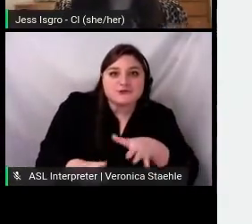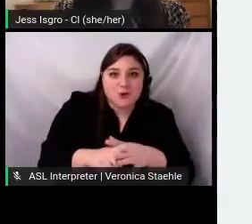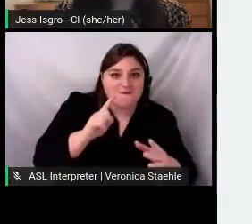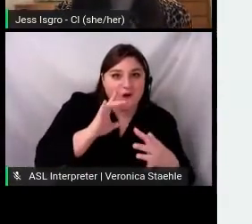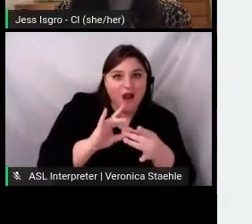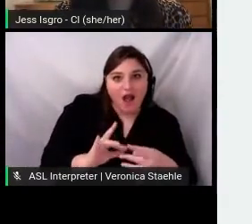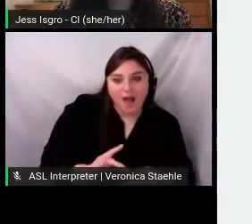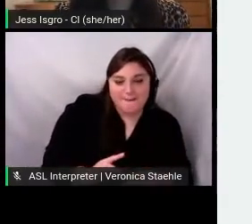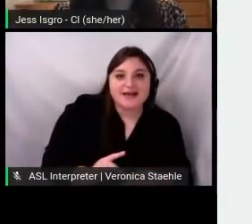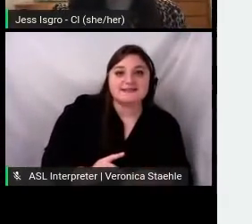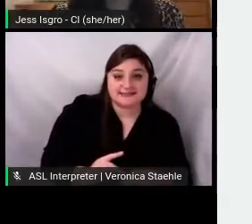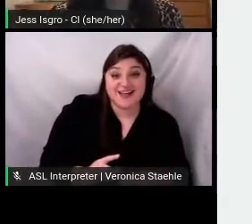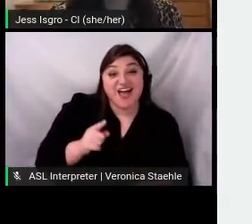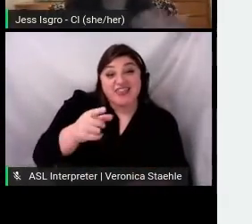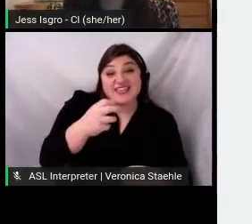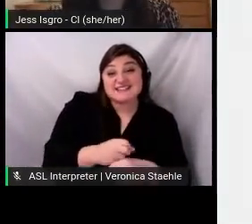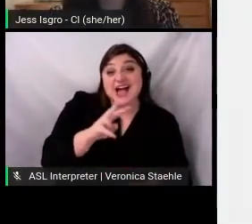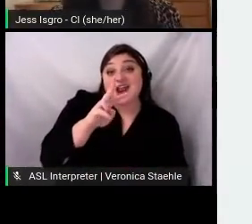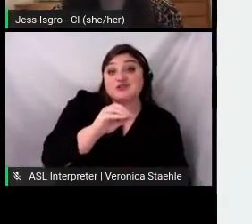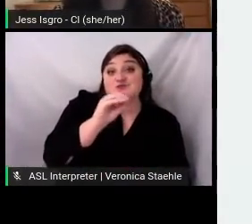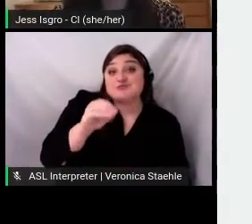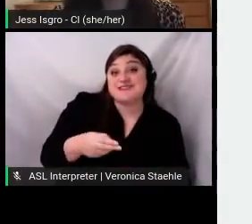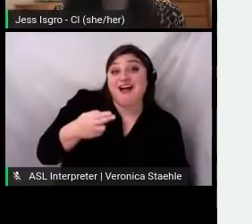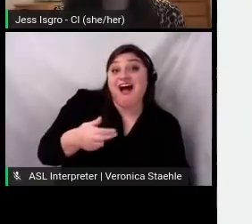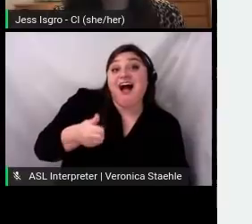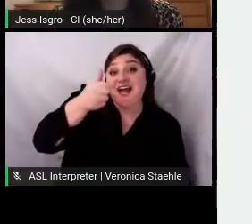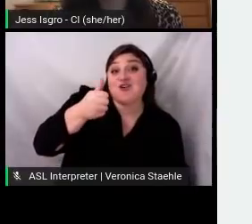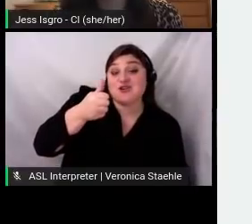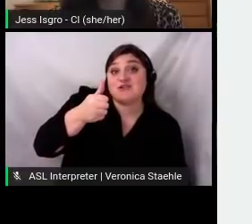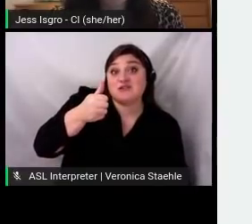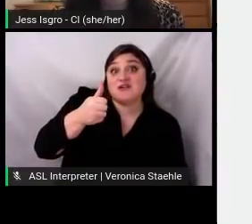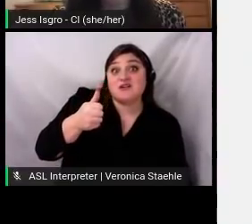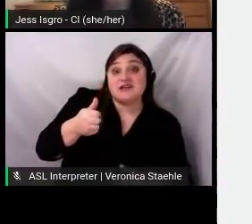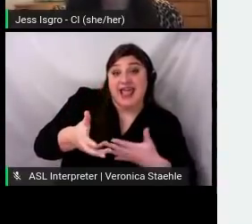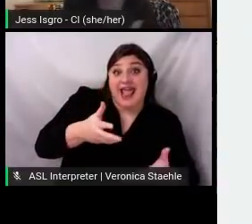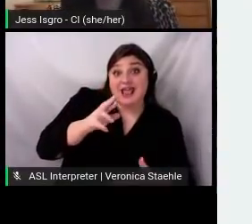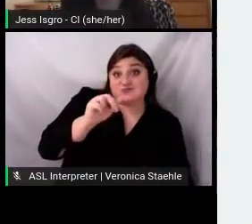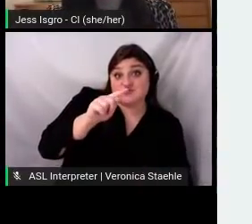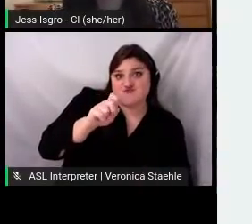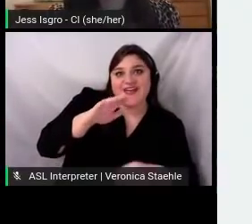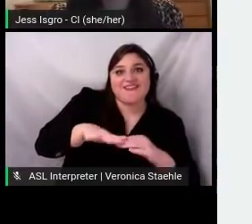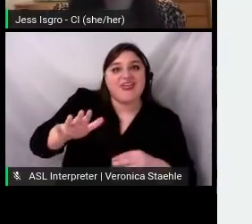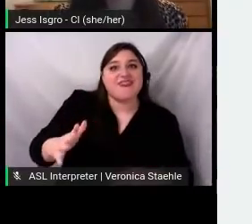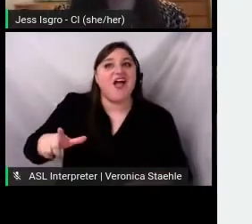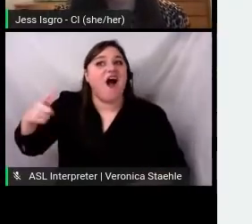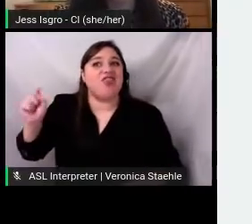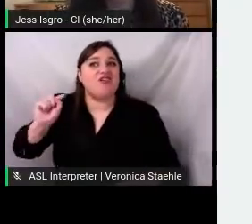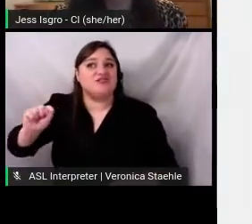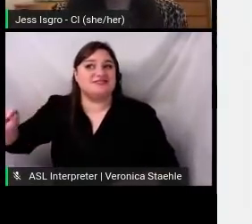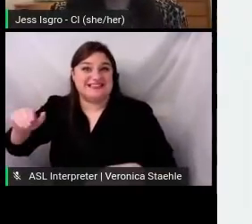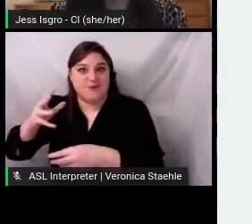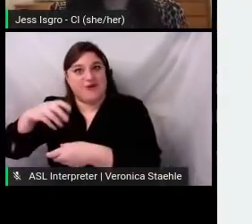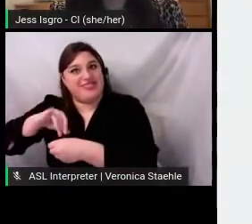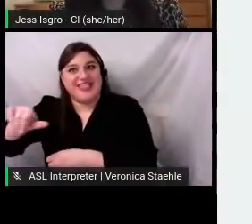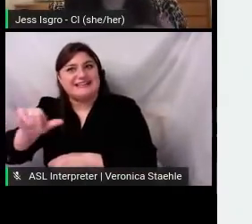It drove about a 2% higher engagement rate than many of their other Instagram posts during that period of time in the months that preceded and